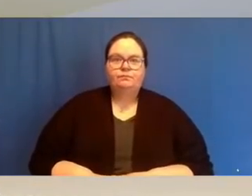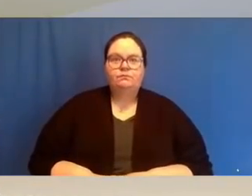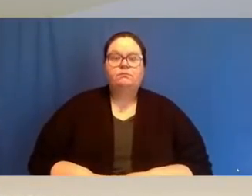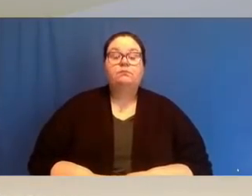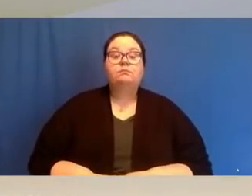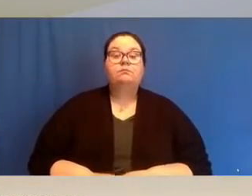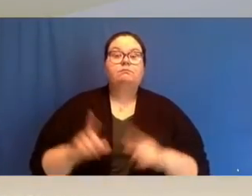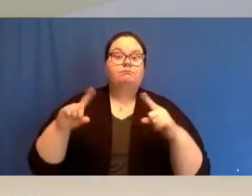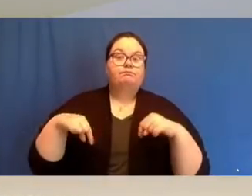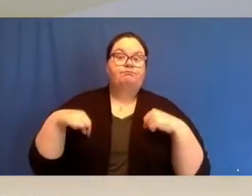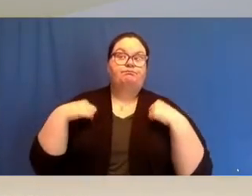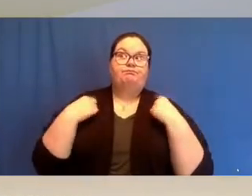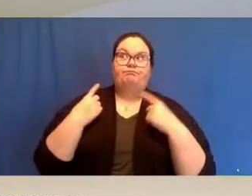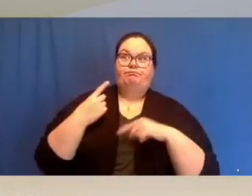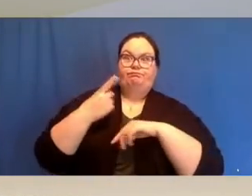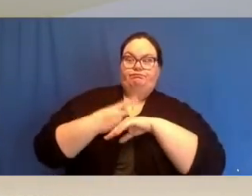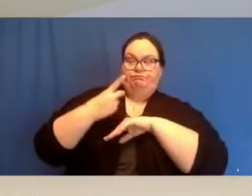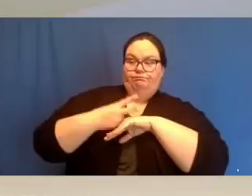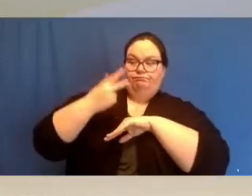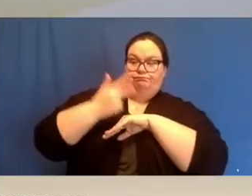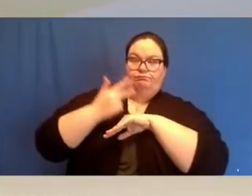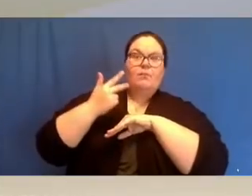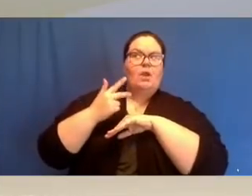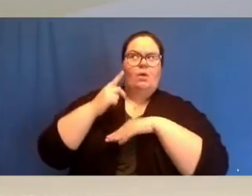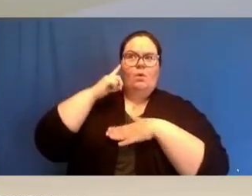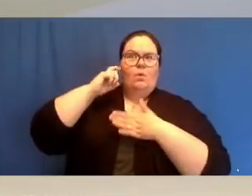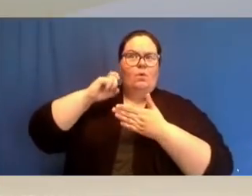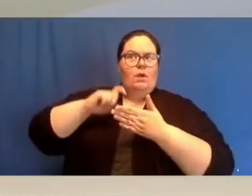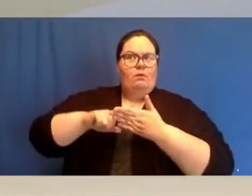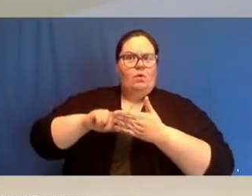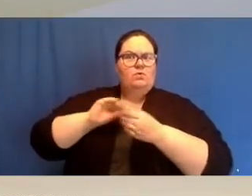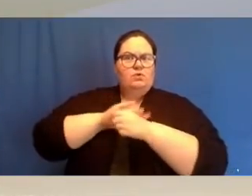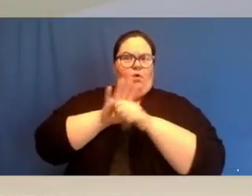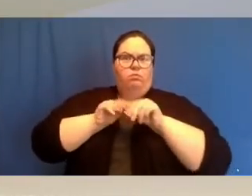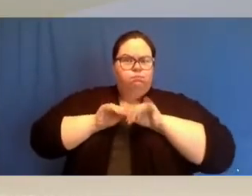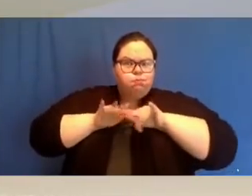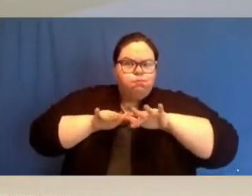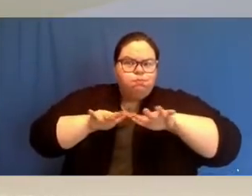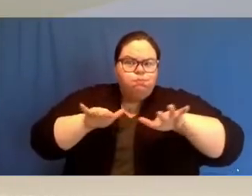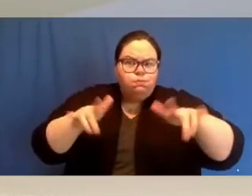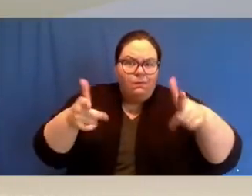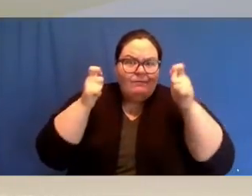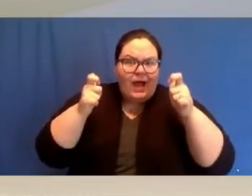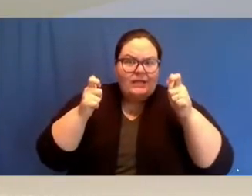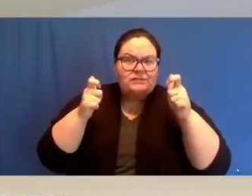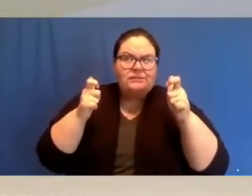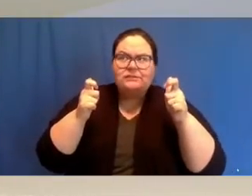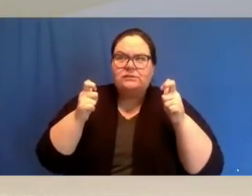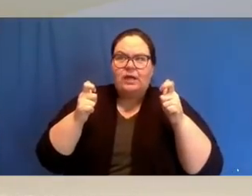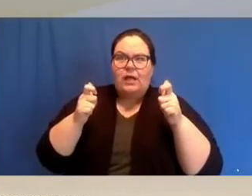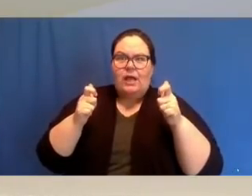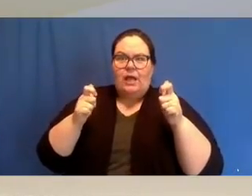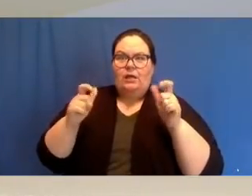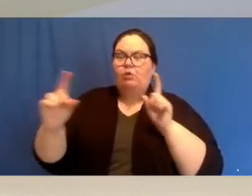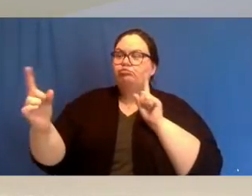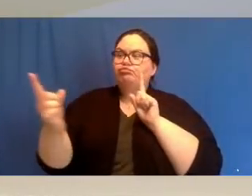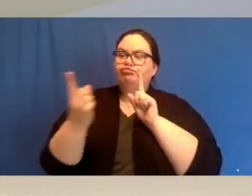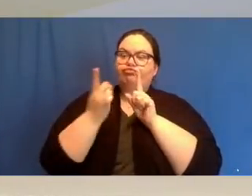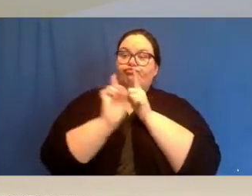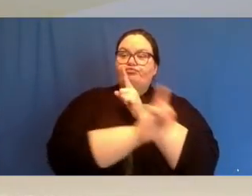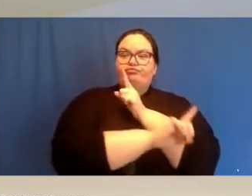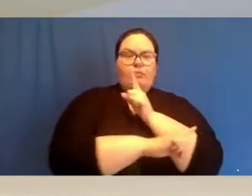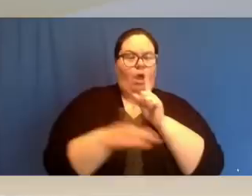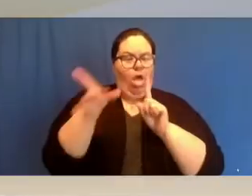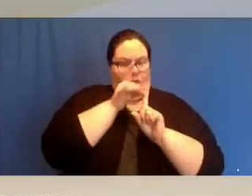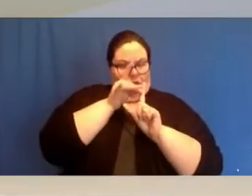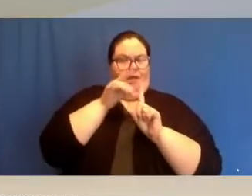During the past few days, we have seen COVID spread very quickly and in some instances with very little contact.